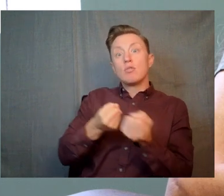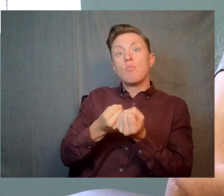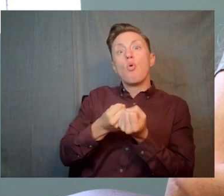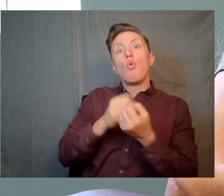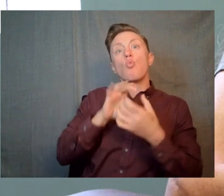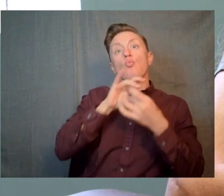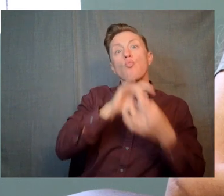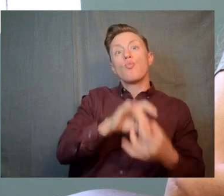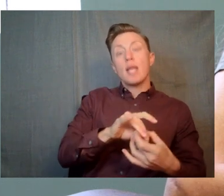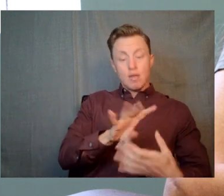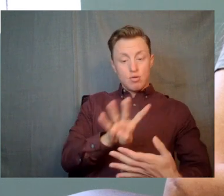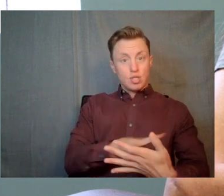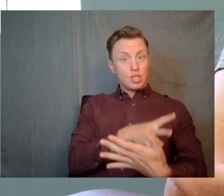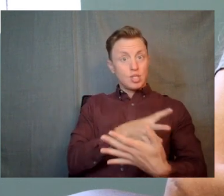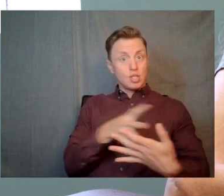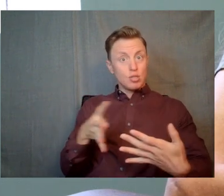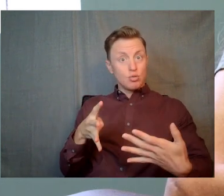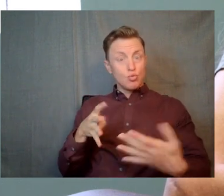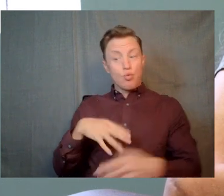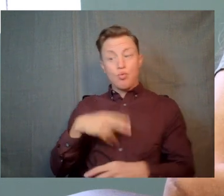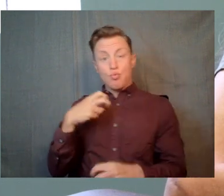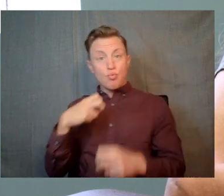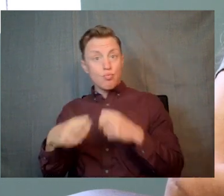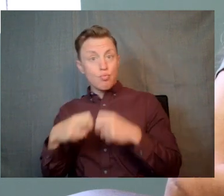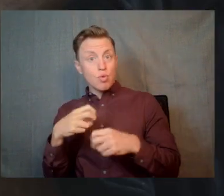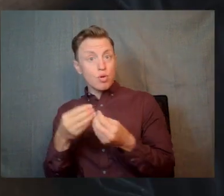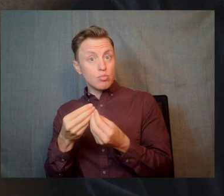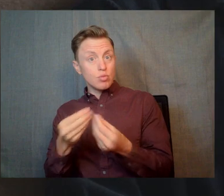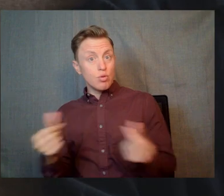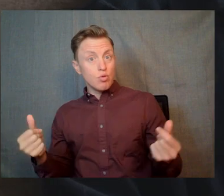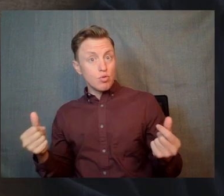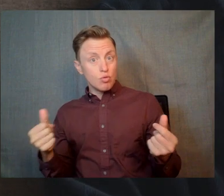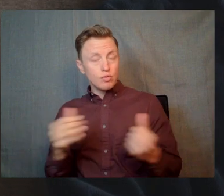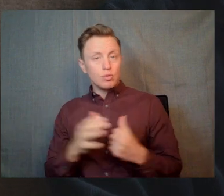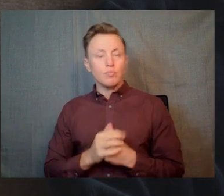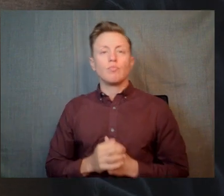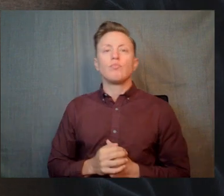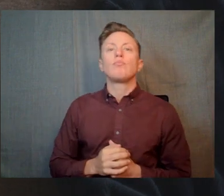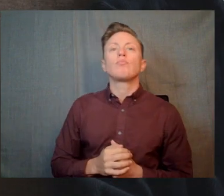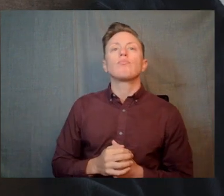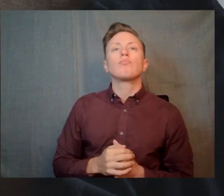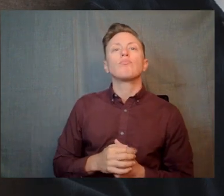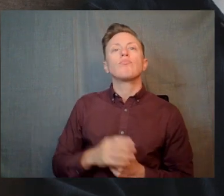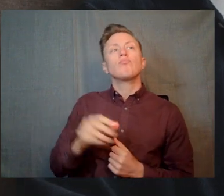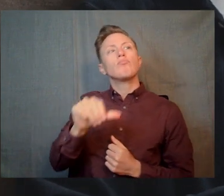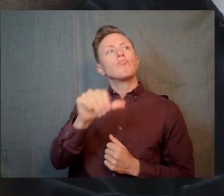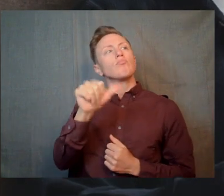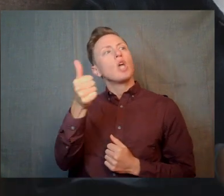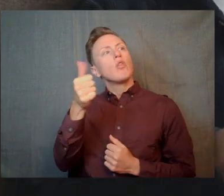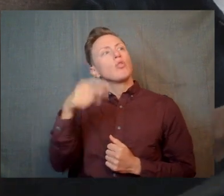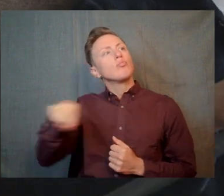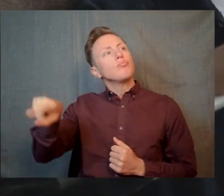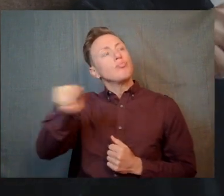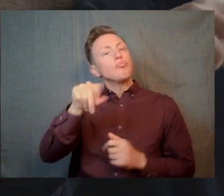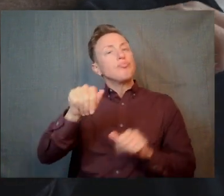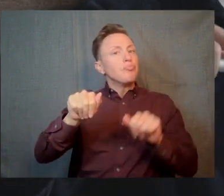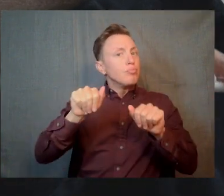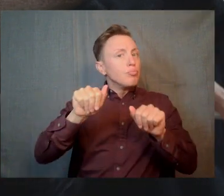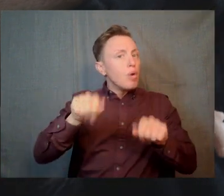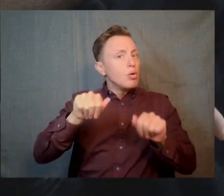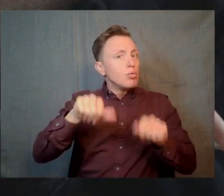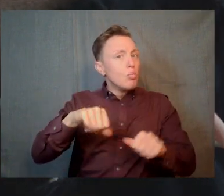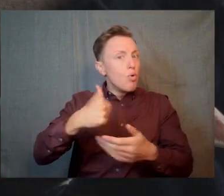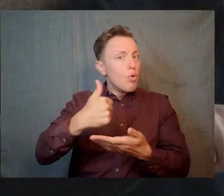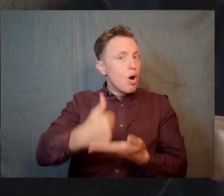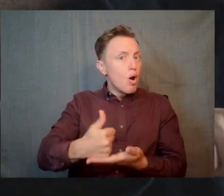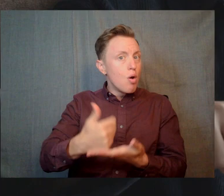planning, scheduling, or problem solving. Still, other people